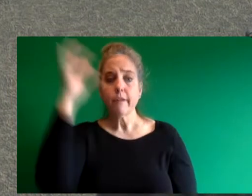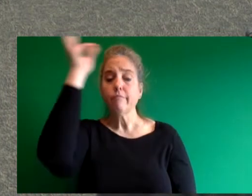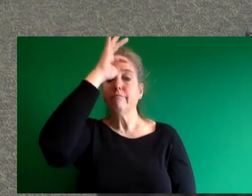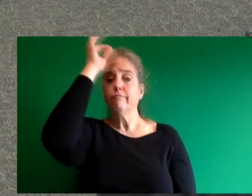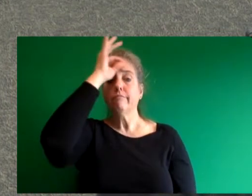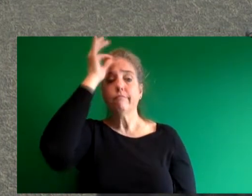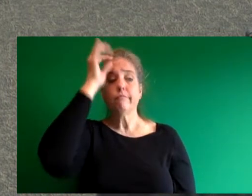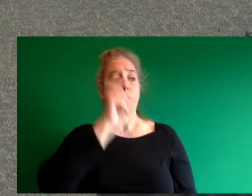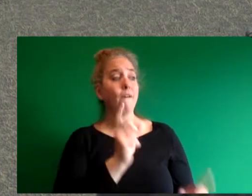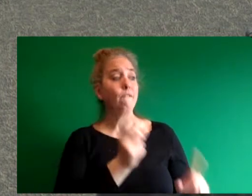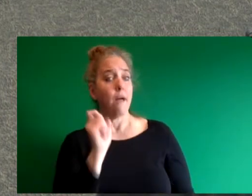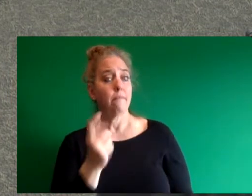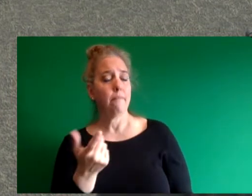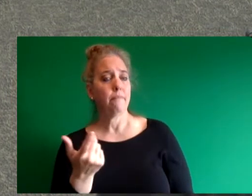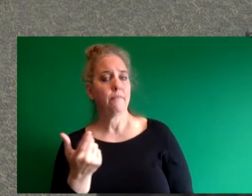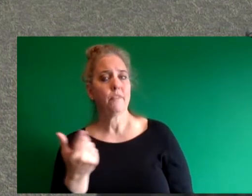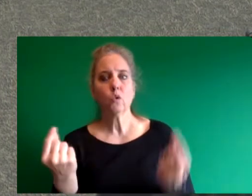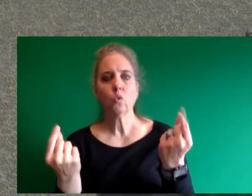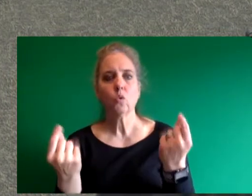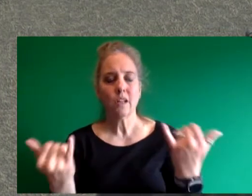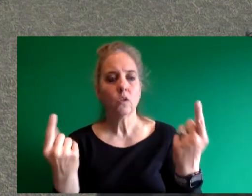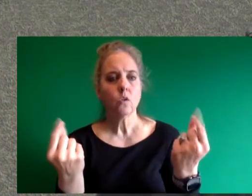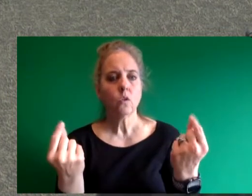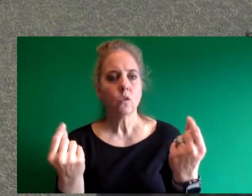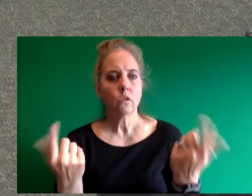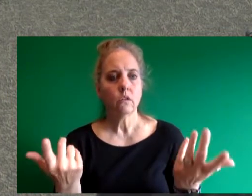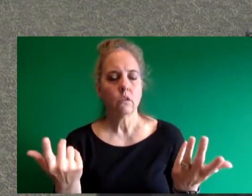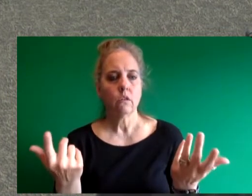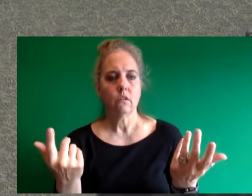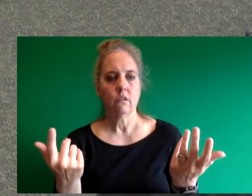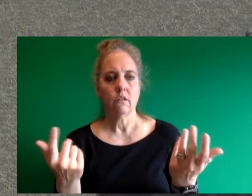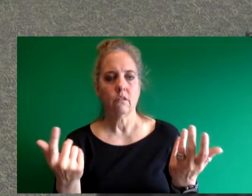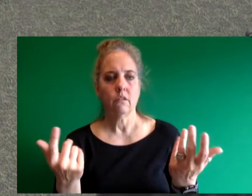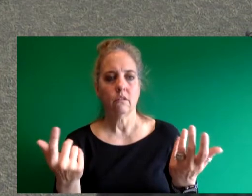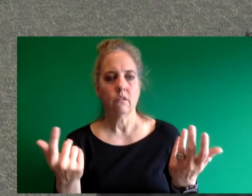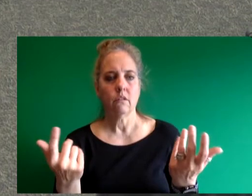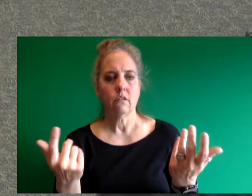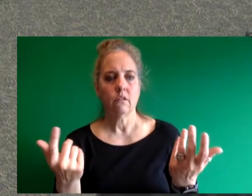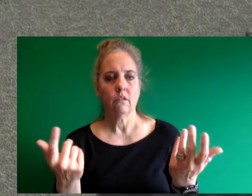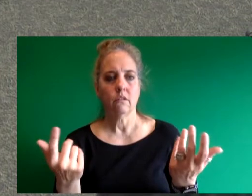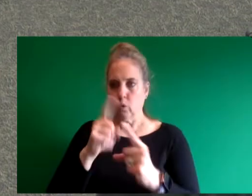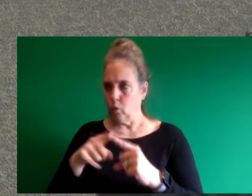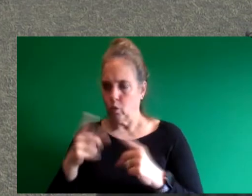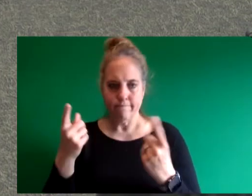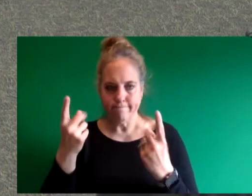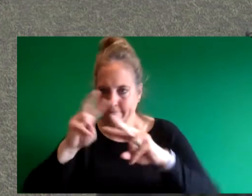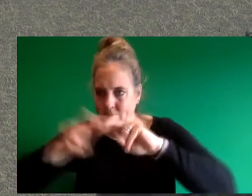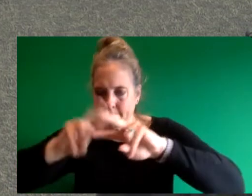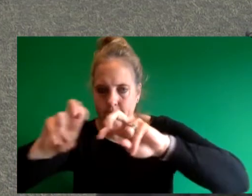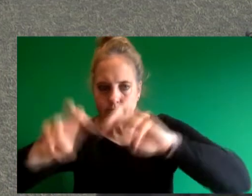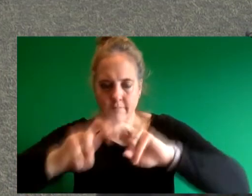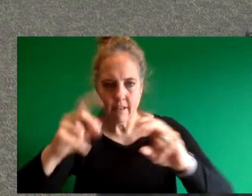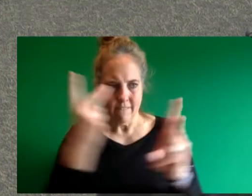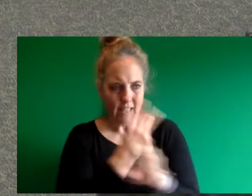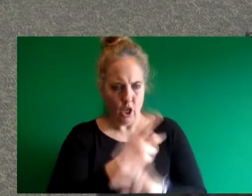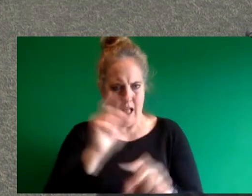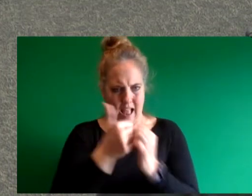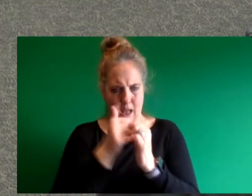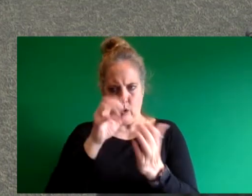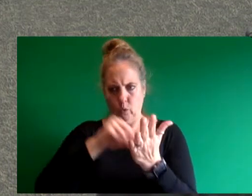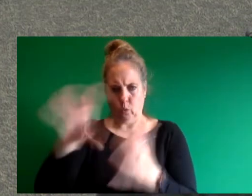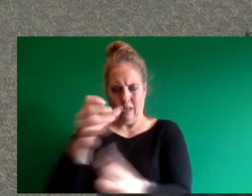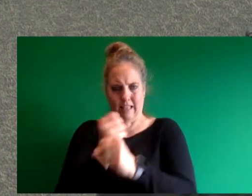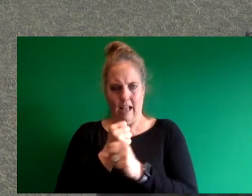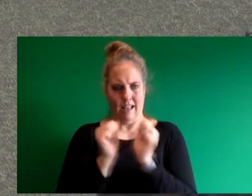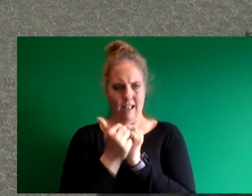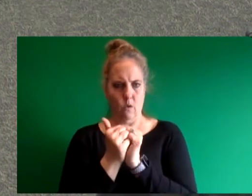that's really what we are going to try to address ourselves within the K-12 education. And I'll speak just in a moment about what we think public health might be